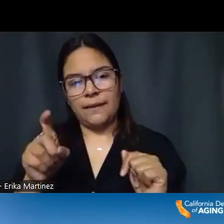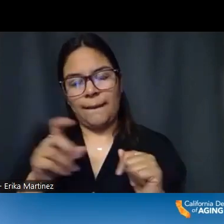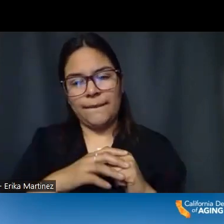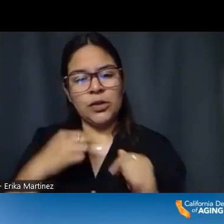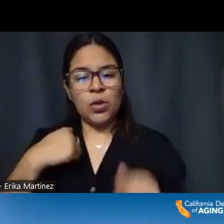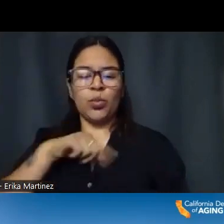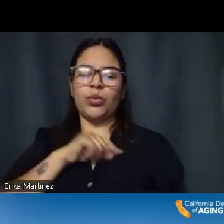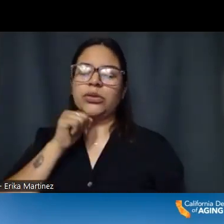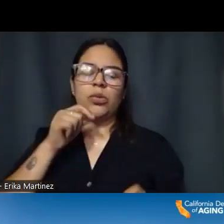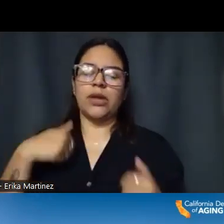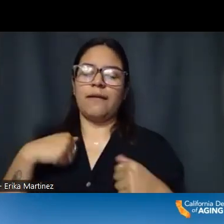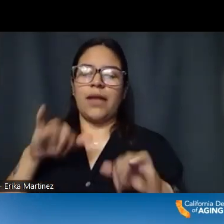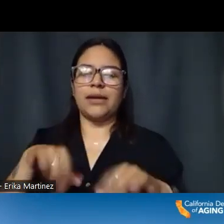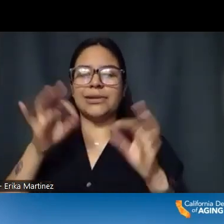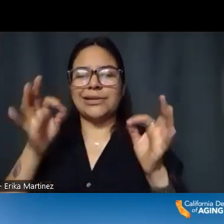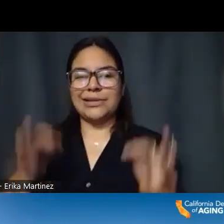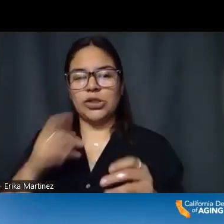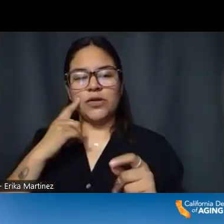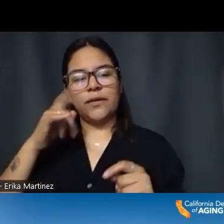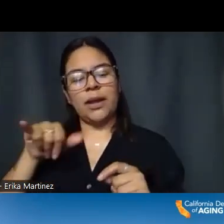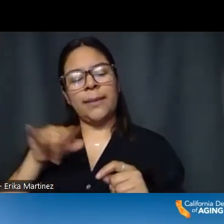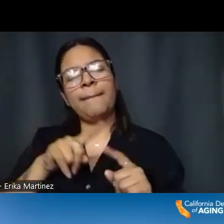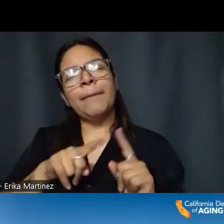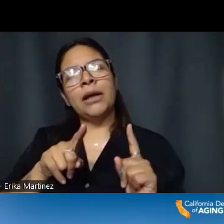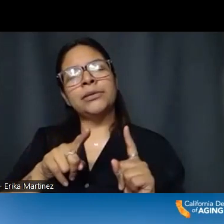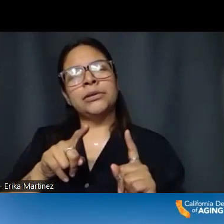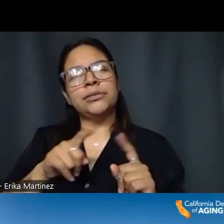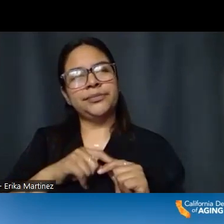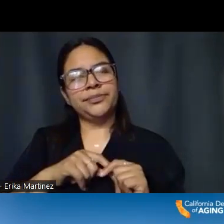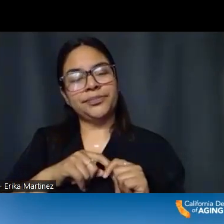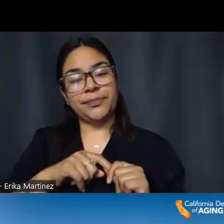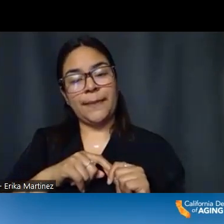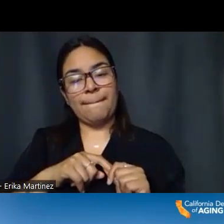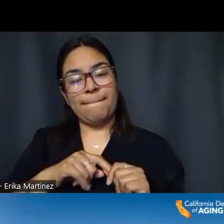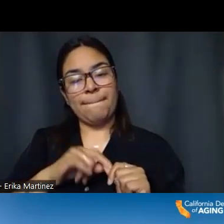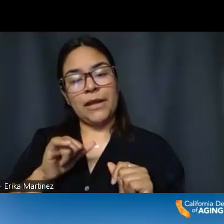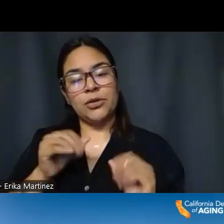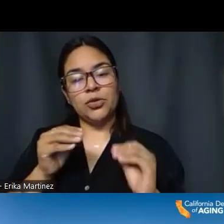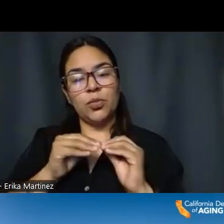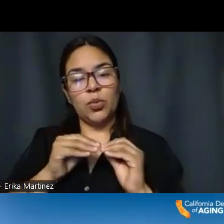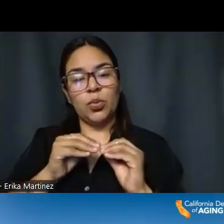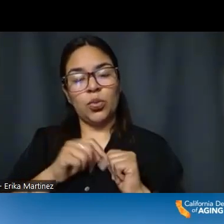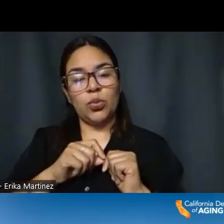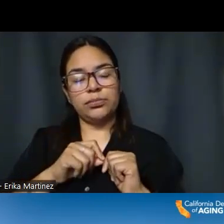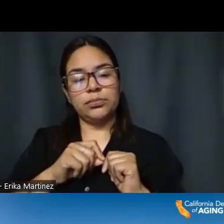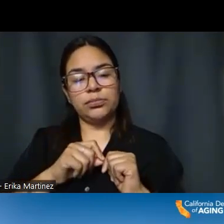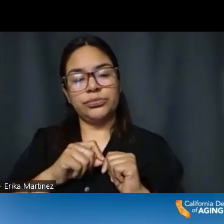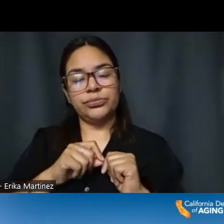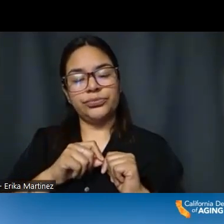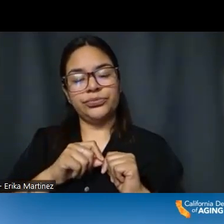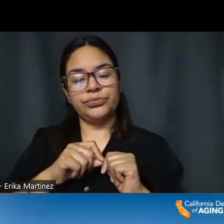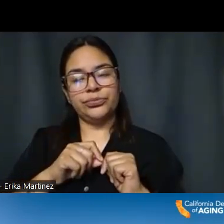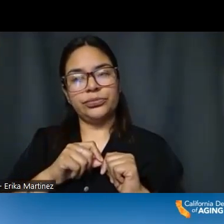to participate in that process. Facilities would potentially need to go down the route of I believe